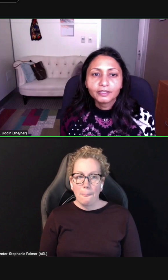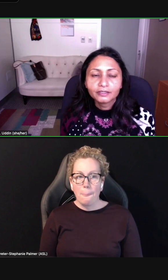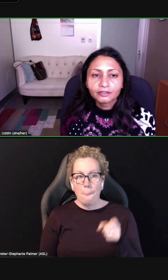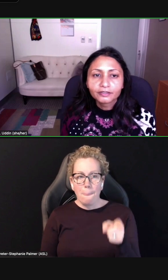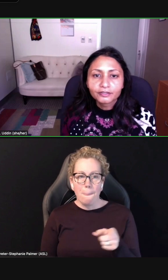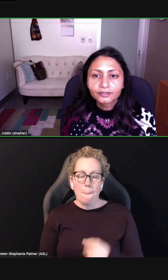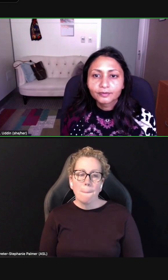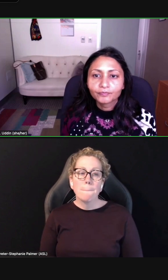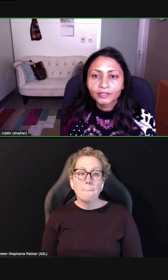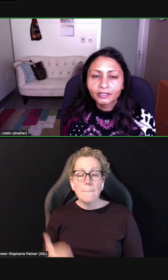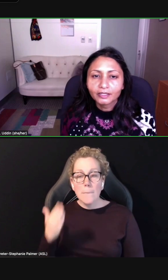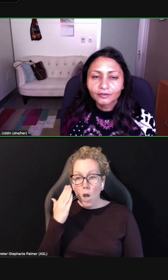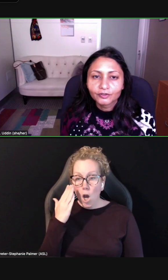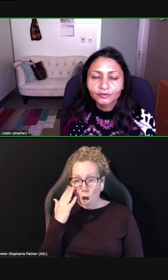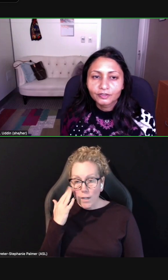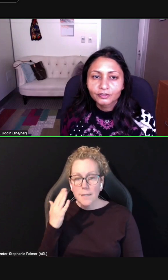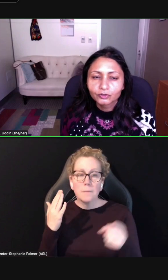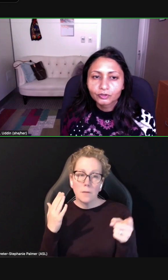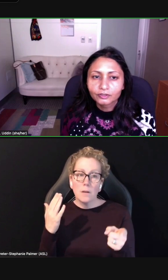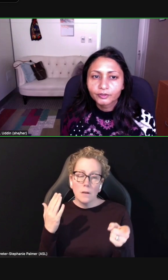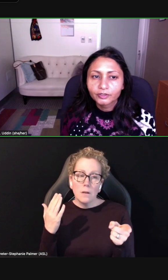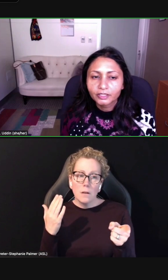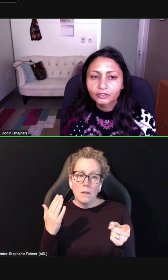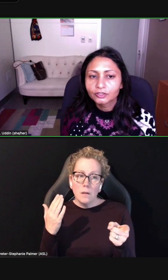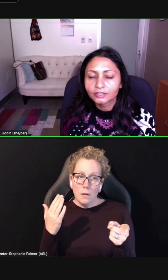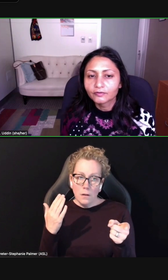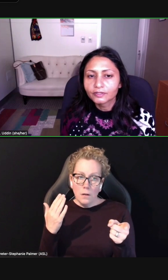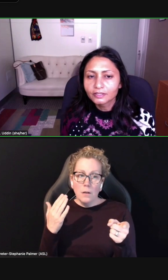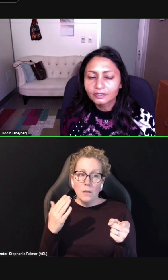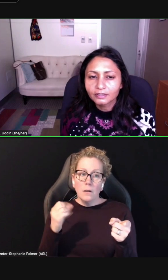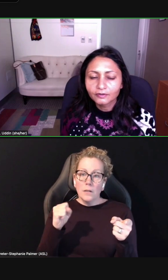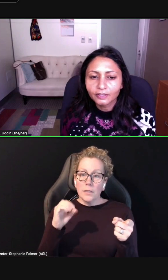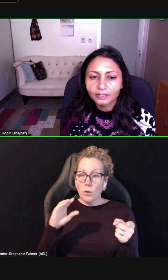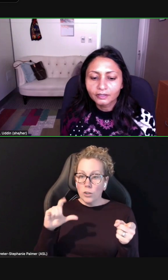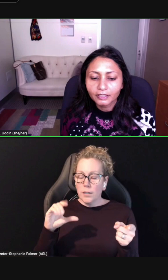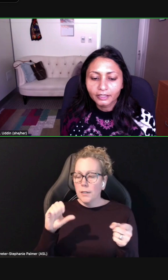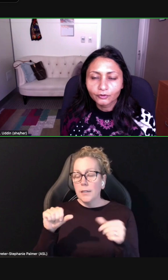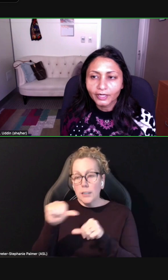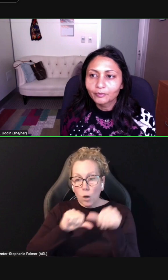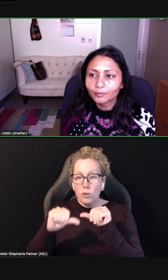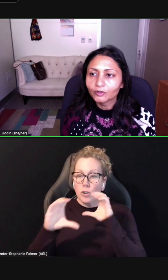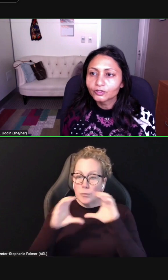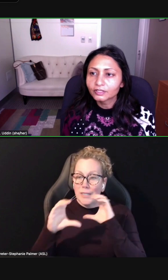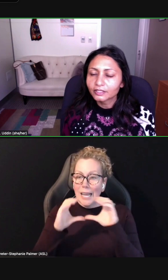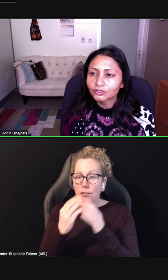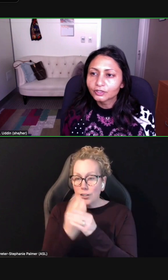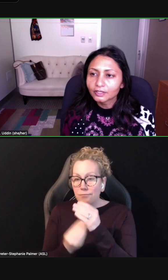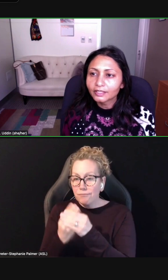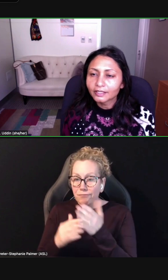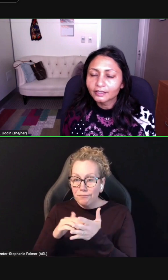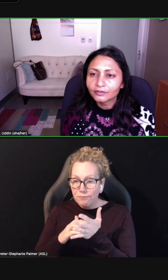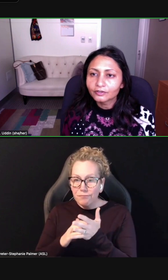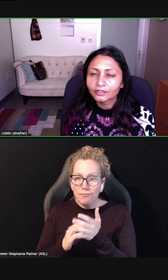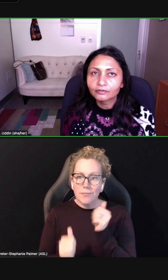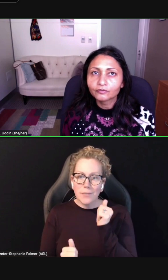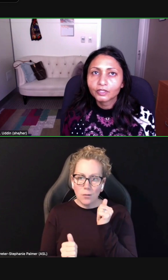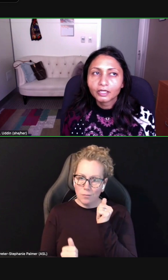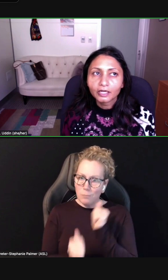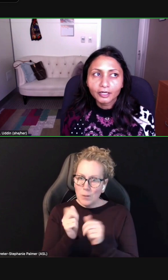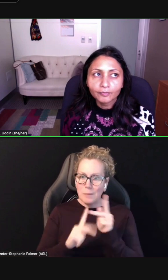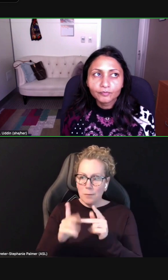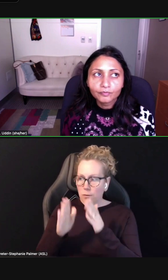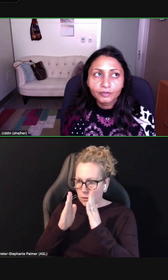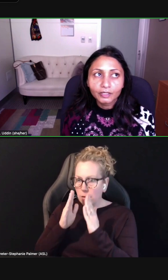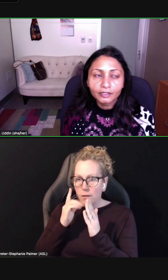So in autism, there's the social communication deficits, I think, grab the most attention, and there's a lot of